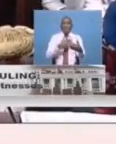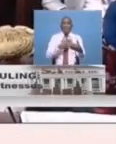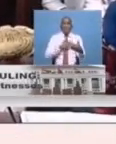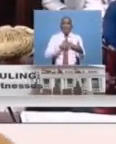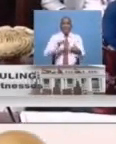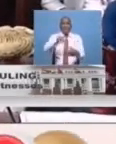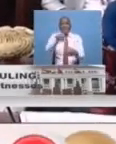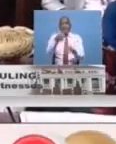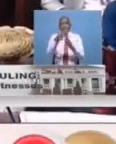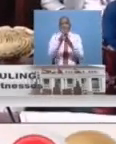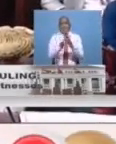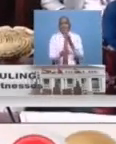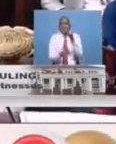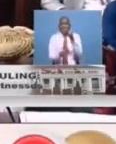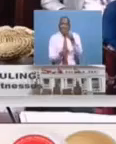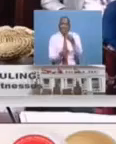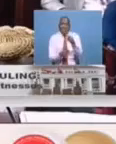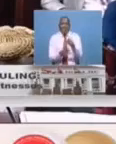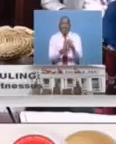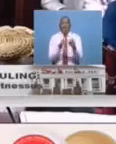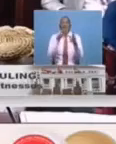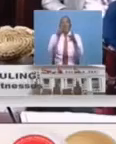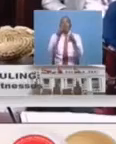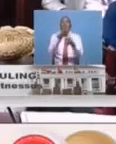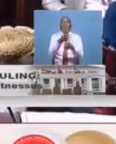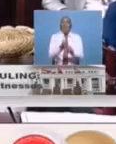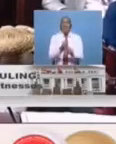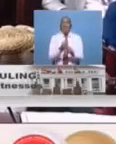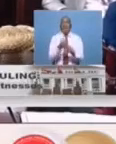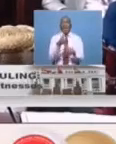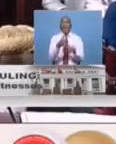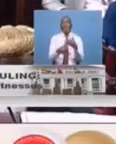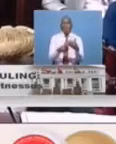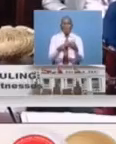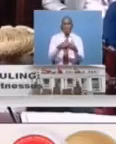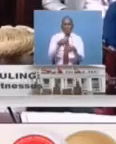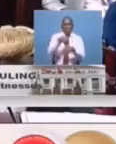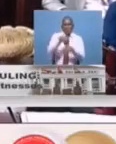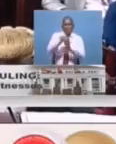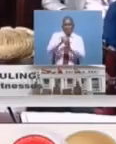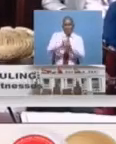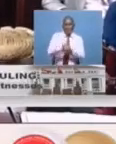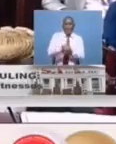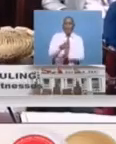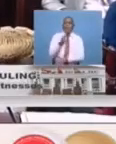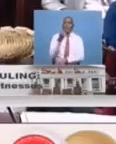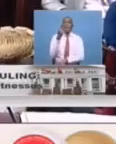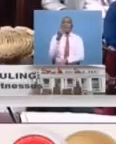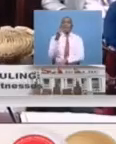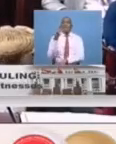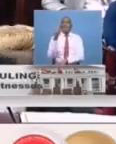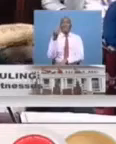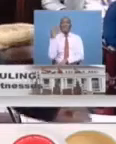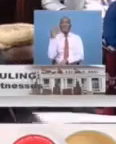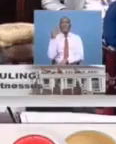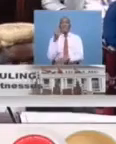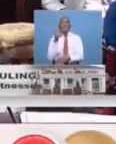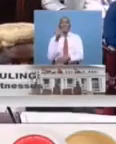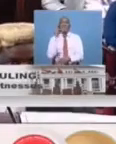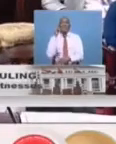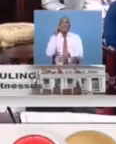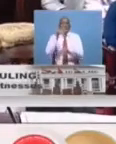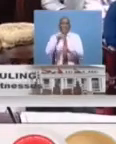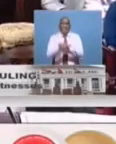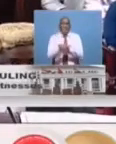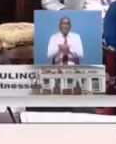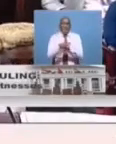my learned junior, received the process at about 11:13 p.m. last night and